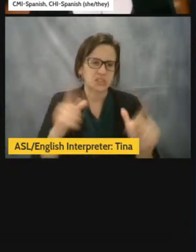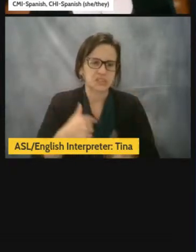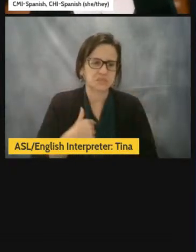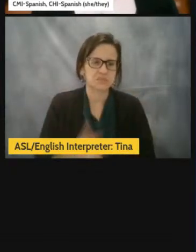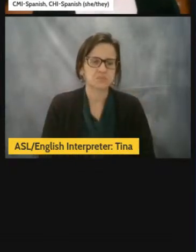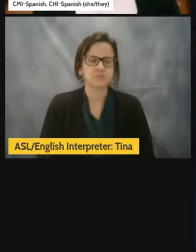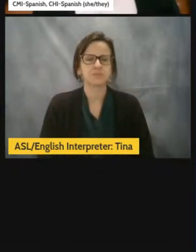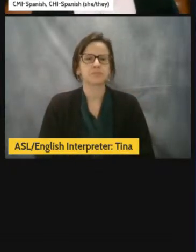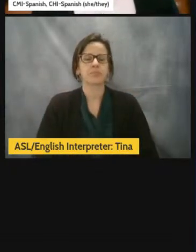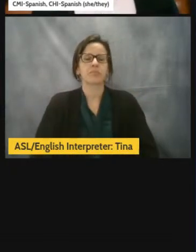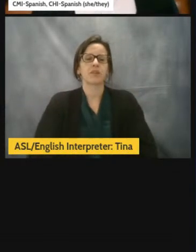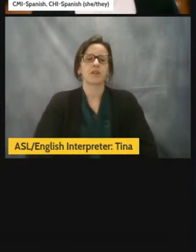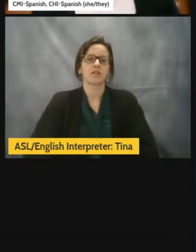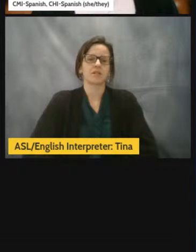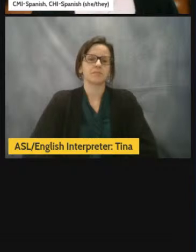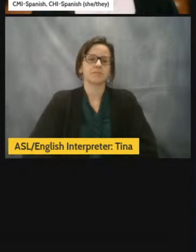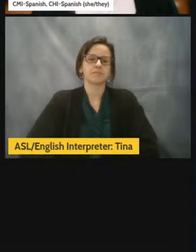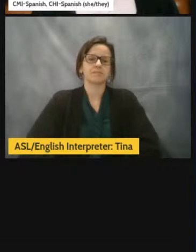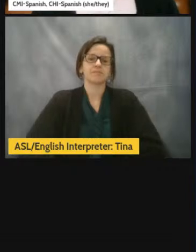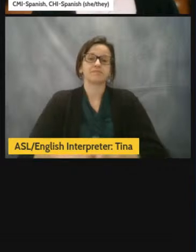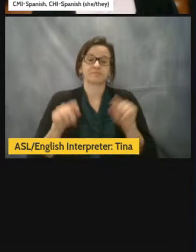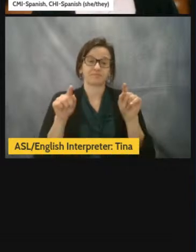This is where it starts to get really scary.